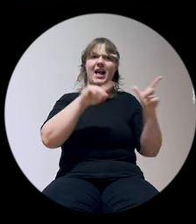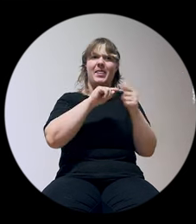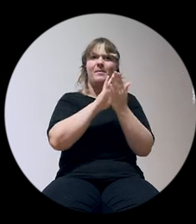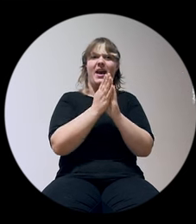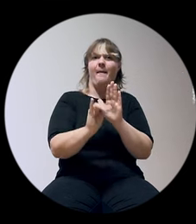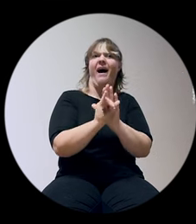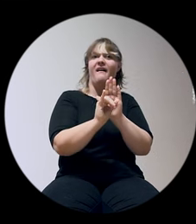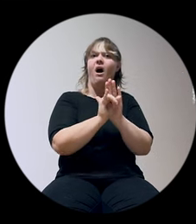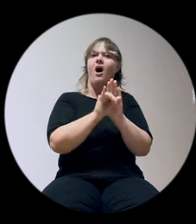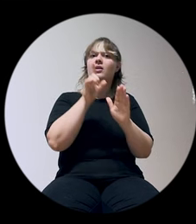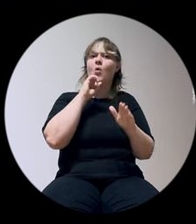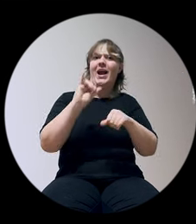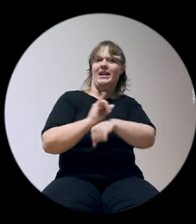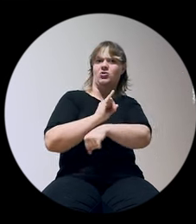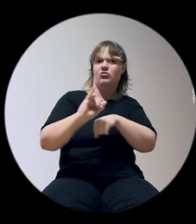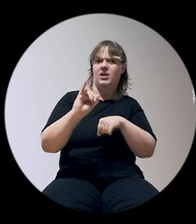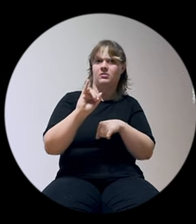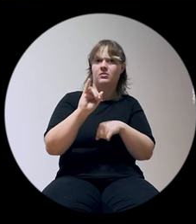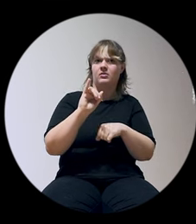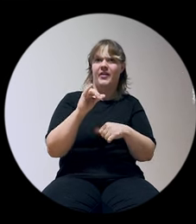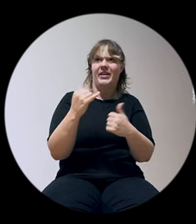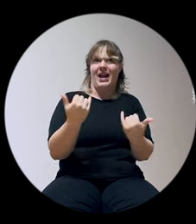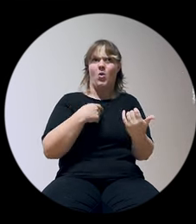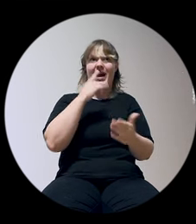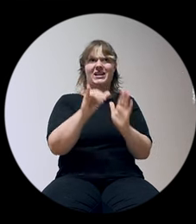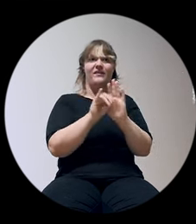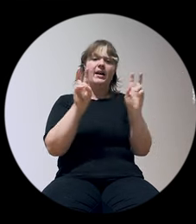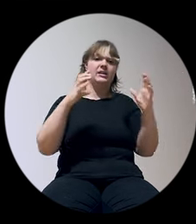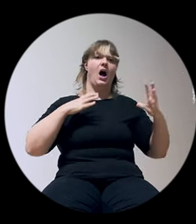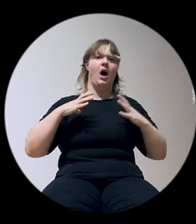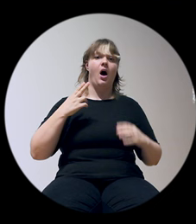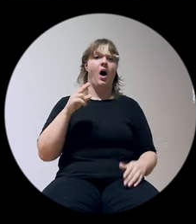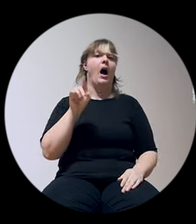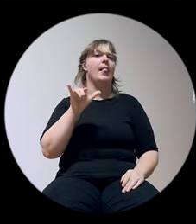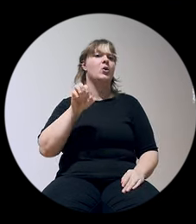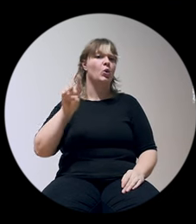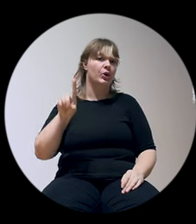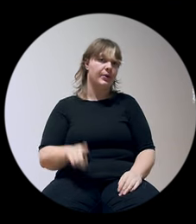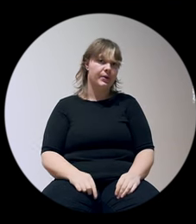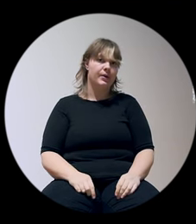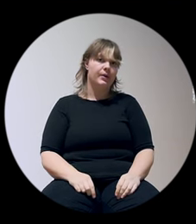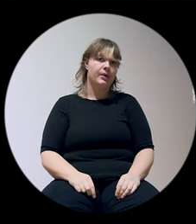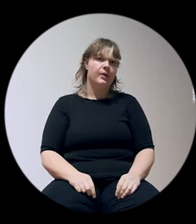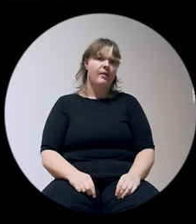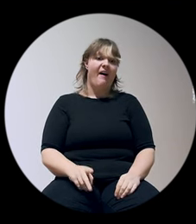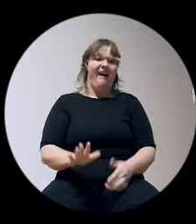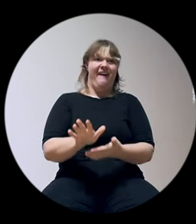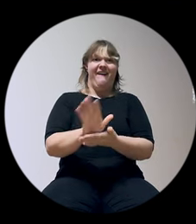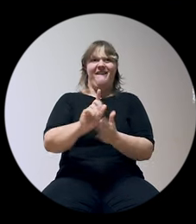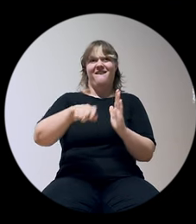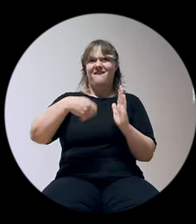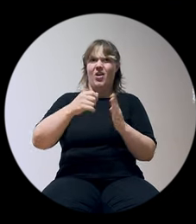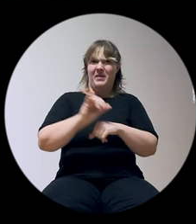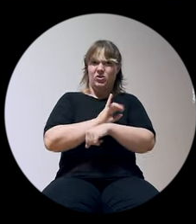to an industry that we now identify, I guess, as Hollywood. A film industry that told many